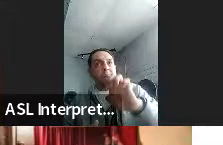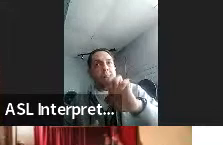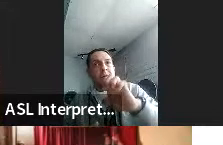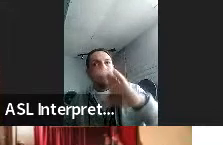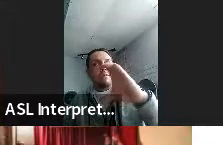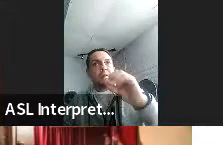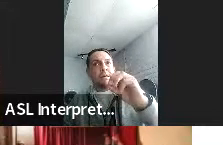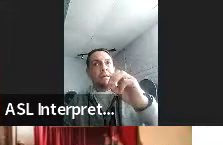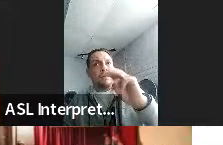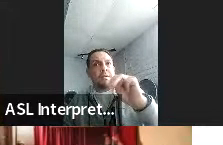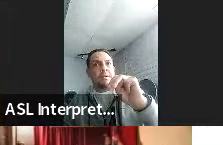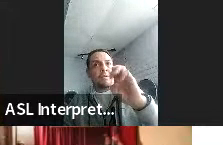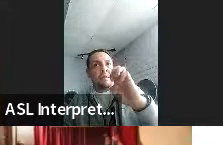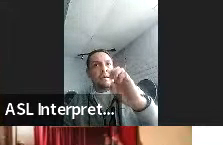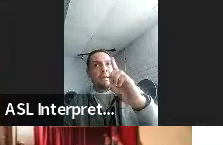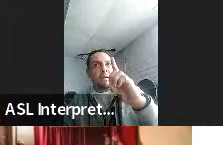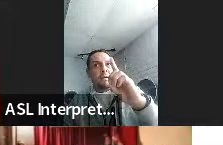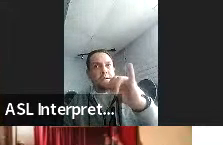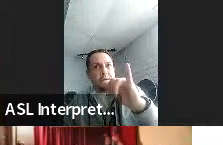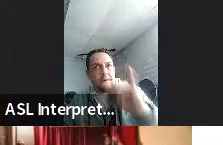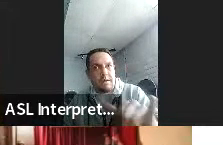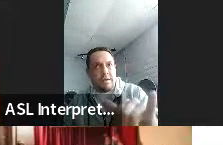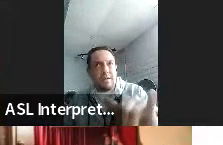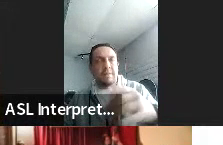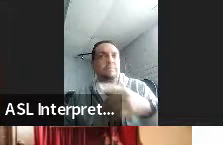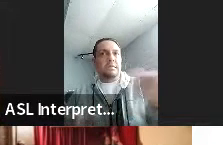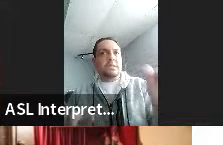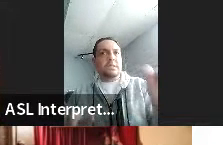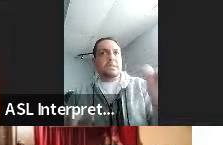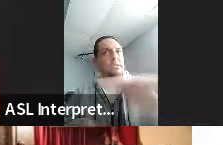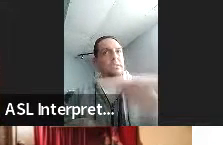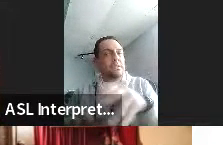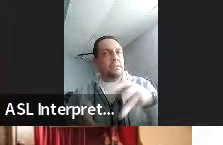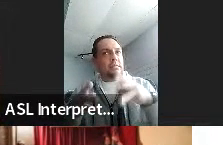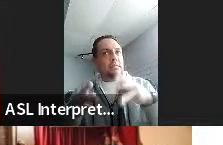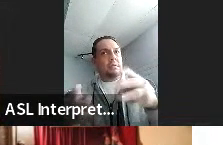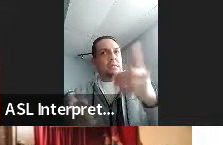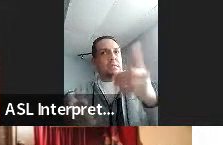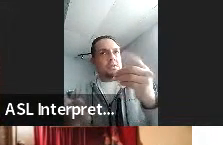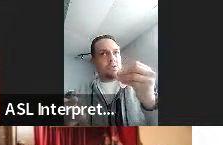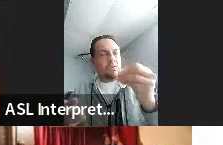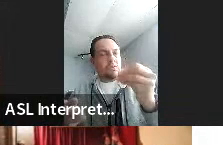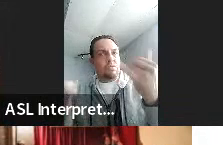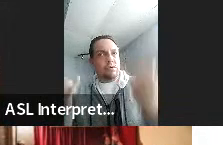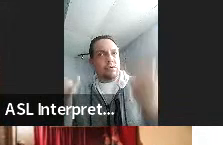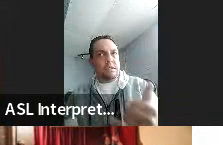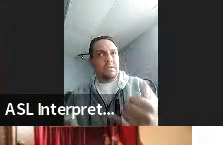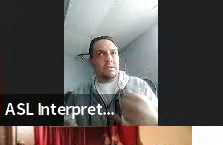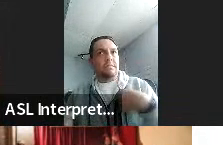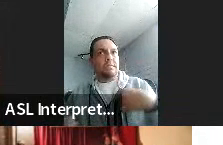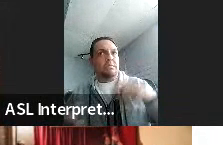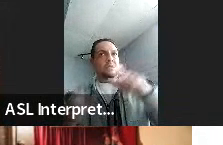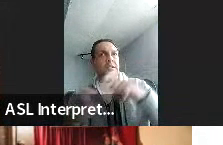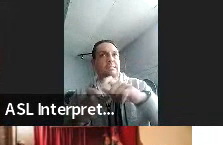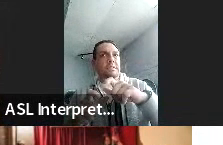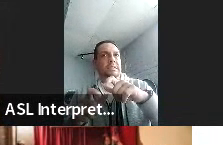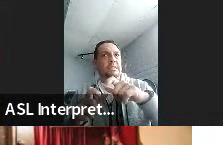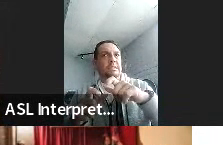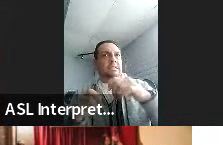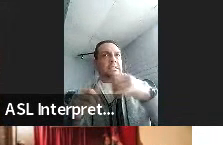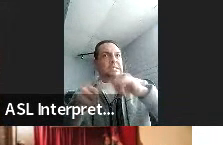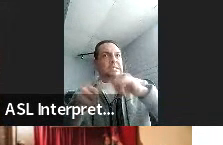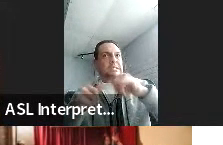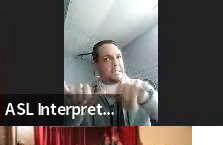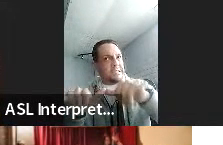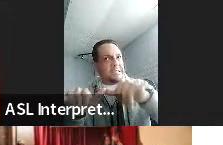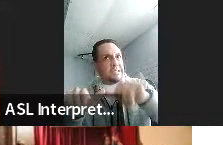commercial districts. But we're also keeping in place size restrictions on businesses so that you can only see larger spaces in higher